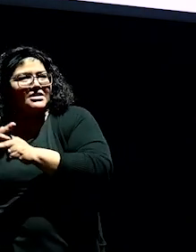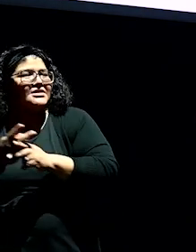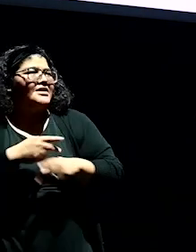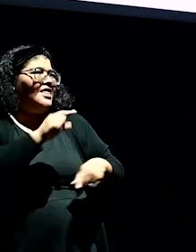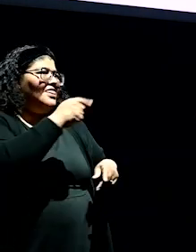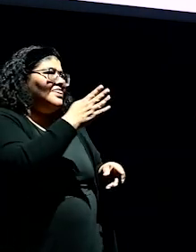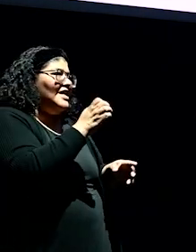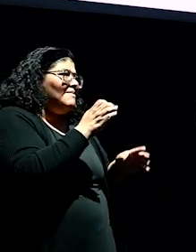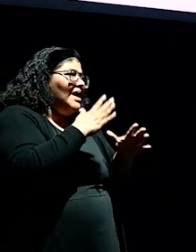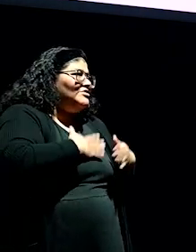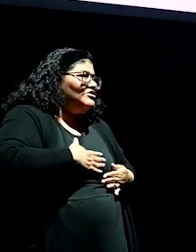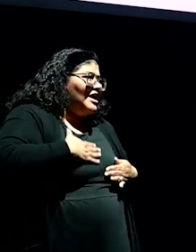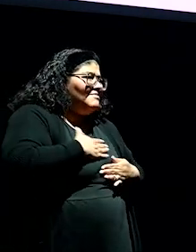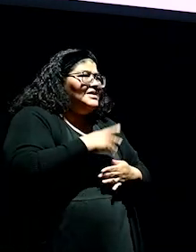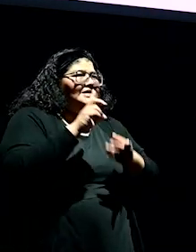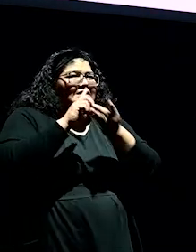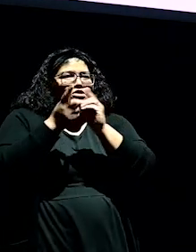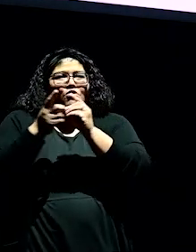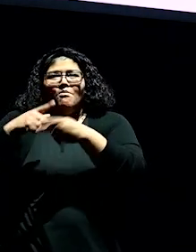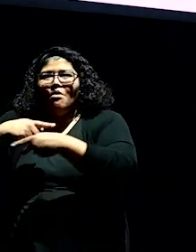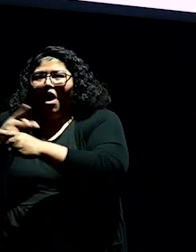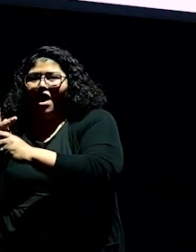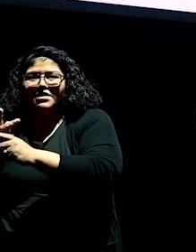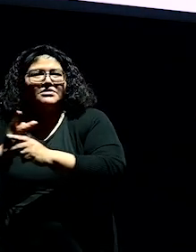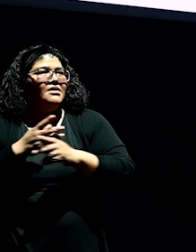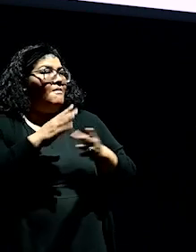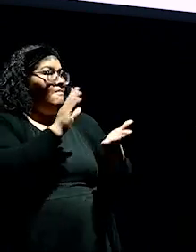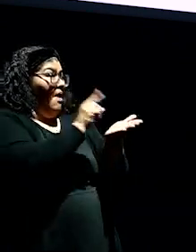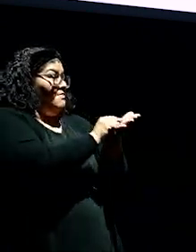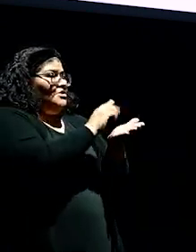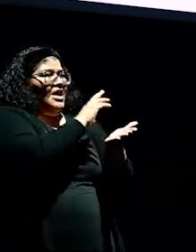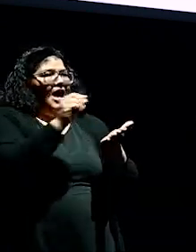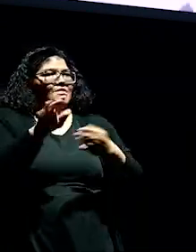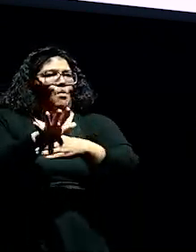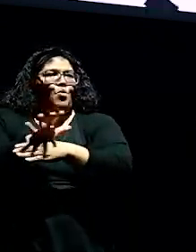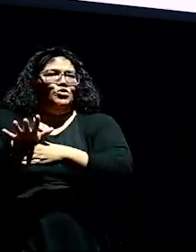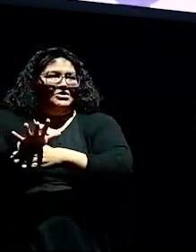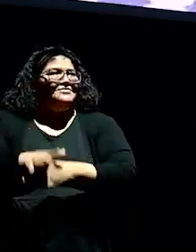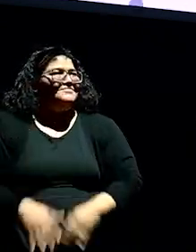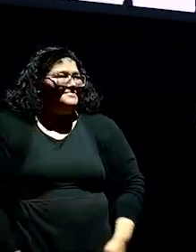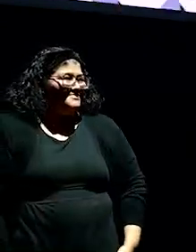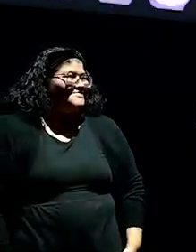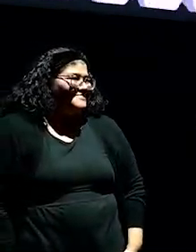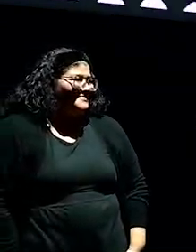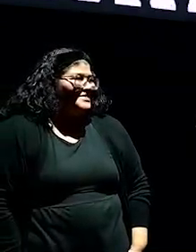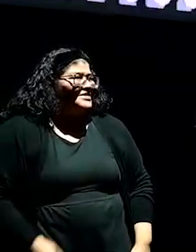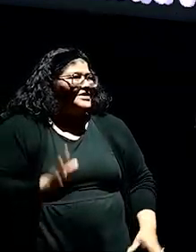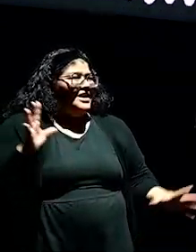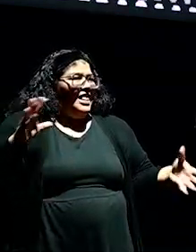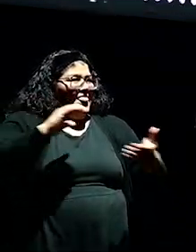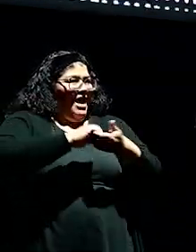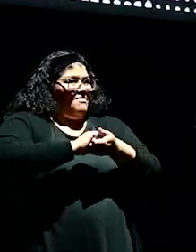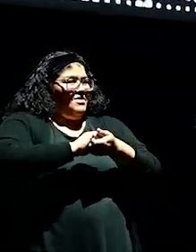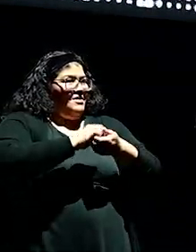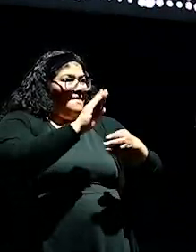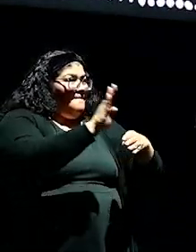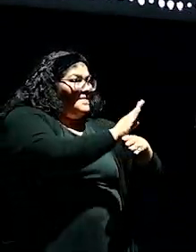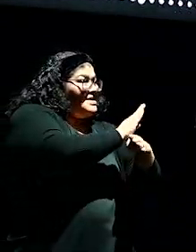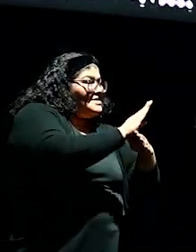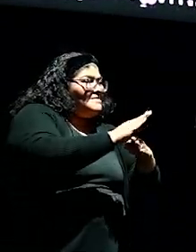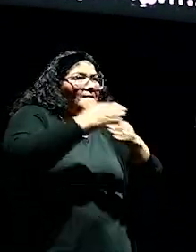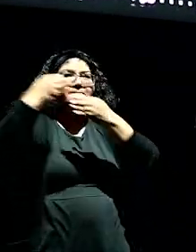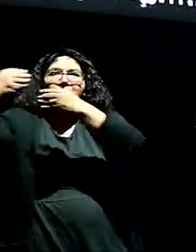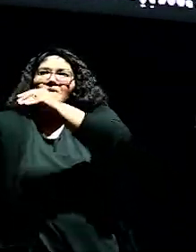entertainment, digital products, publishing, and motion. Collaborating at the intersection of business, marketing,